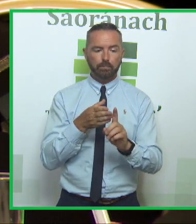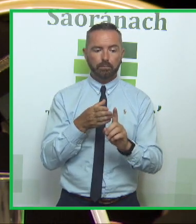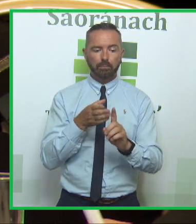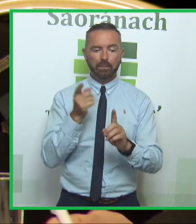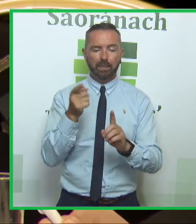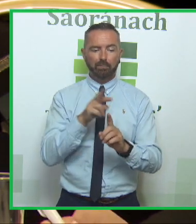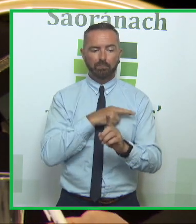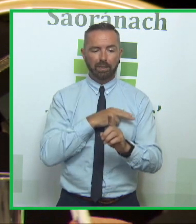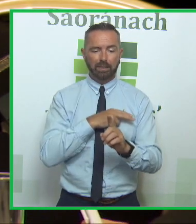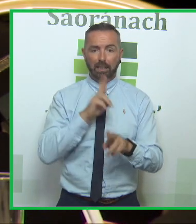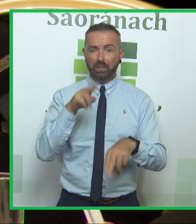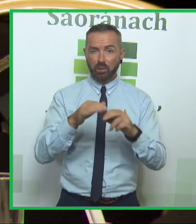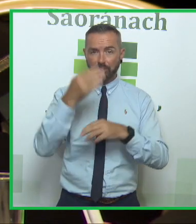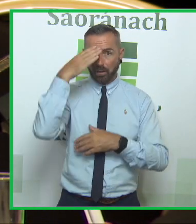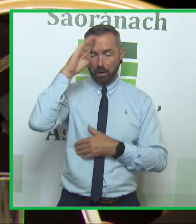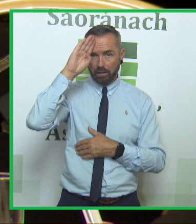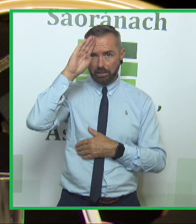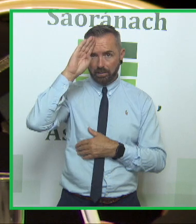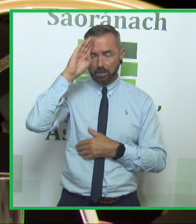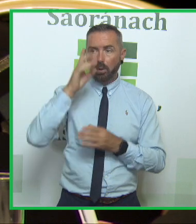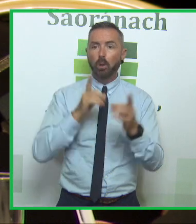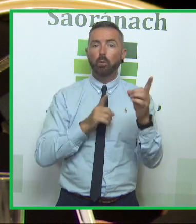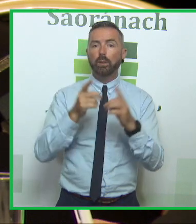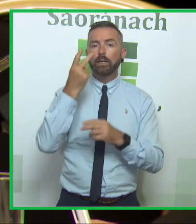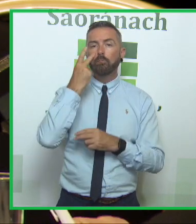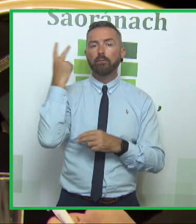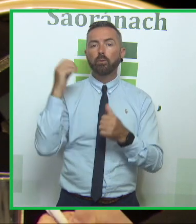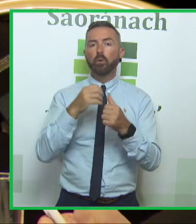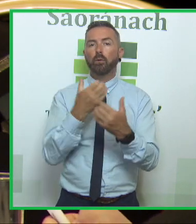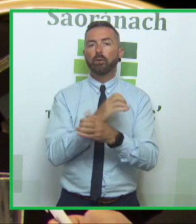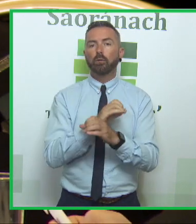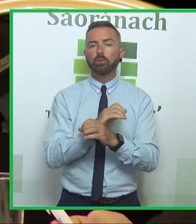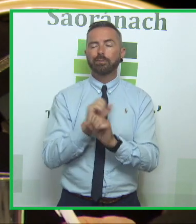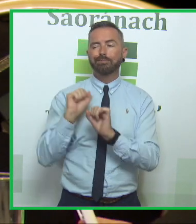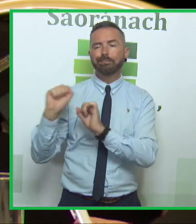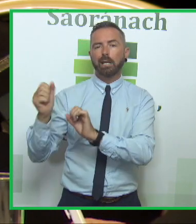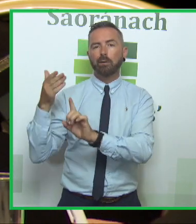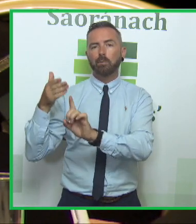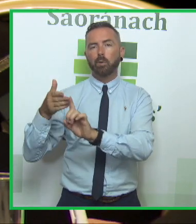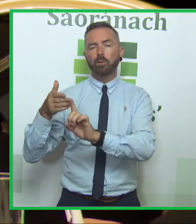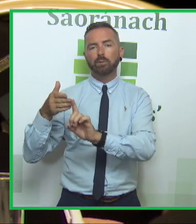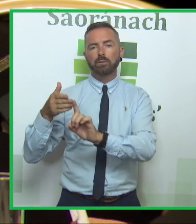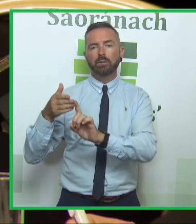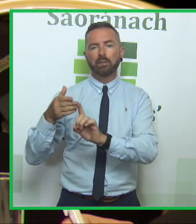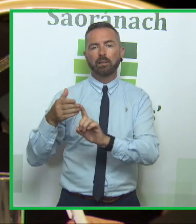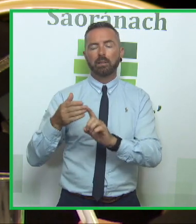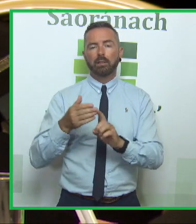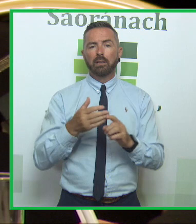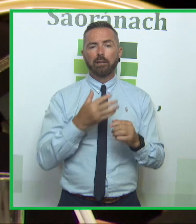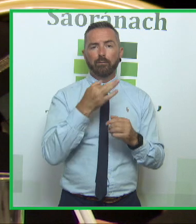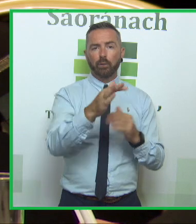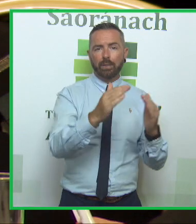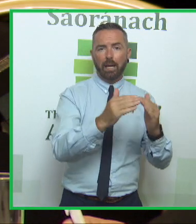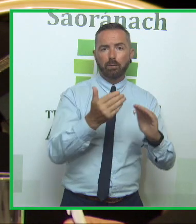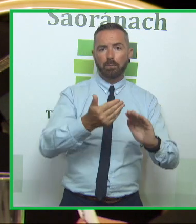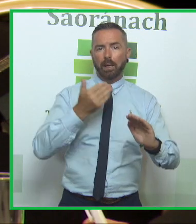novel response for Ireland. We did review other countries. We looked at all the different approaches, which is postal, front of house, back of house,